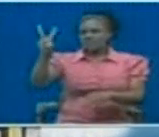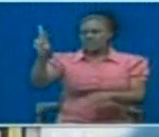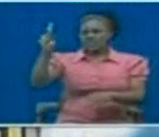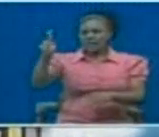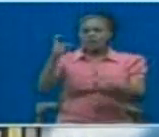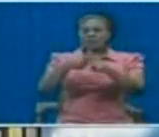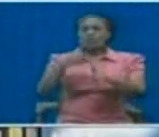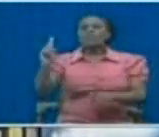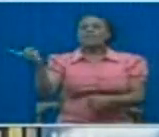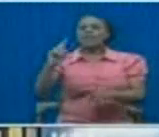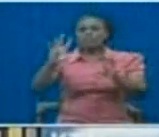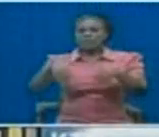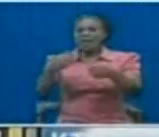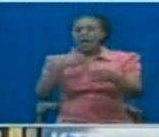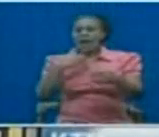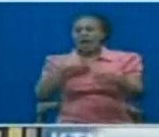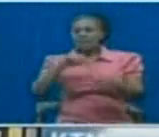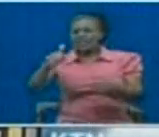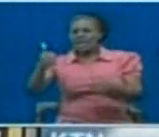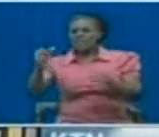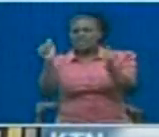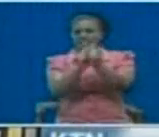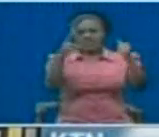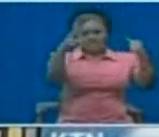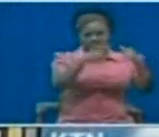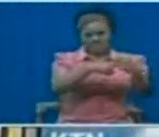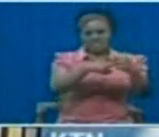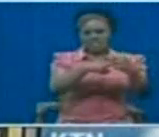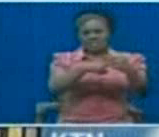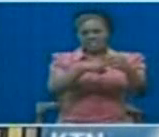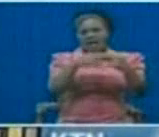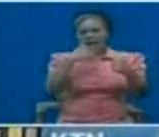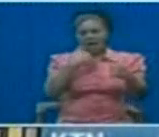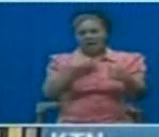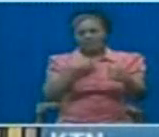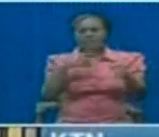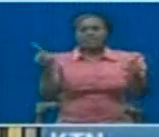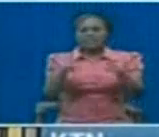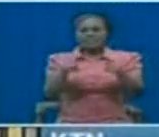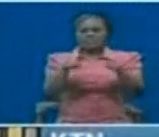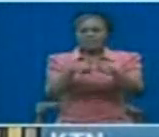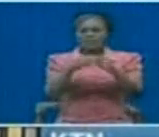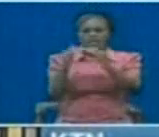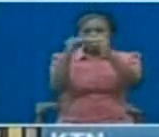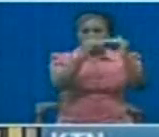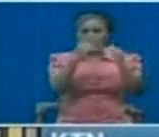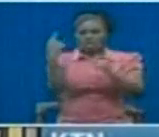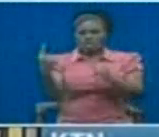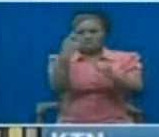Nairobi warehouse. We have 17 other regions. We have 17 regions as a commission, and we've actually spread it equally so that each